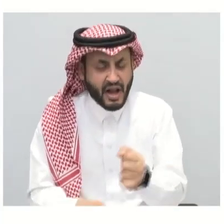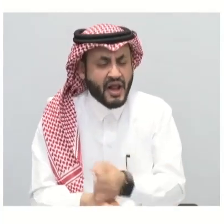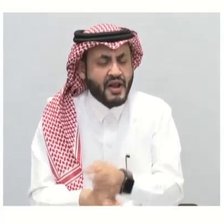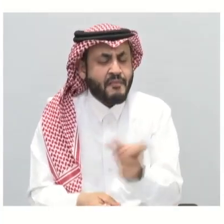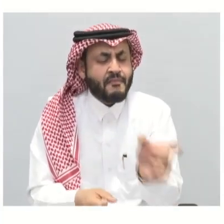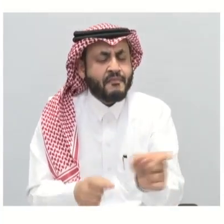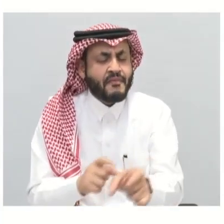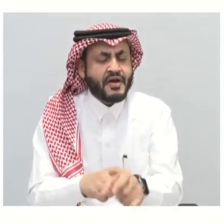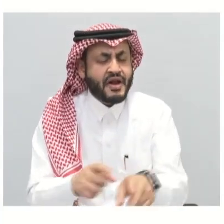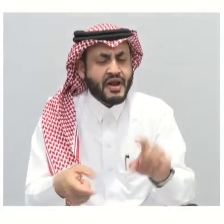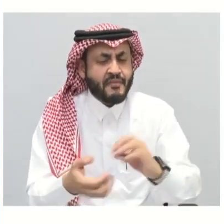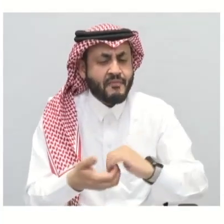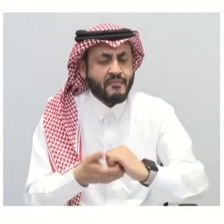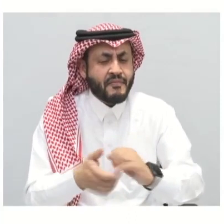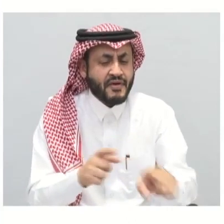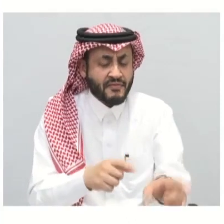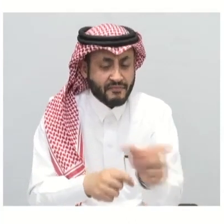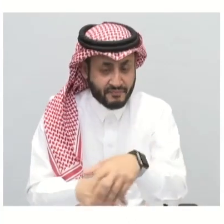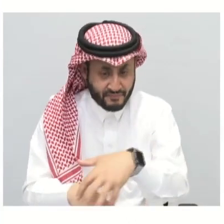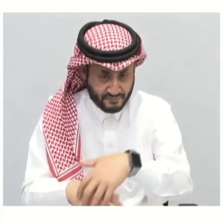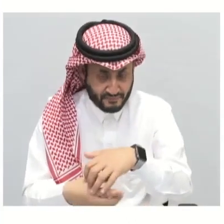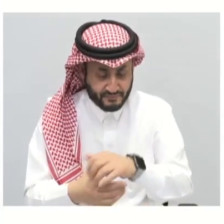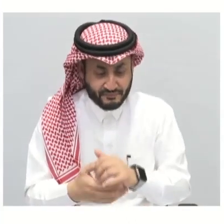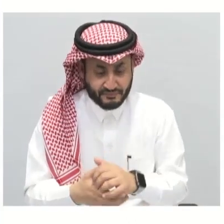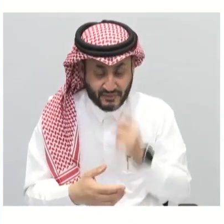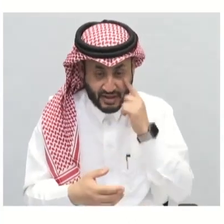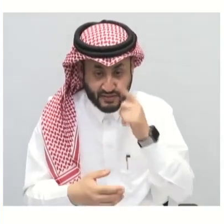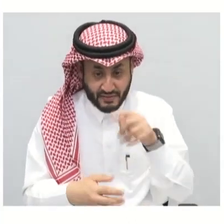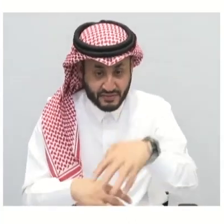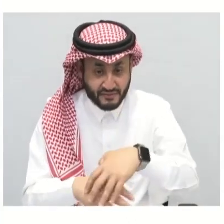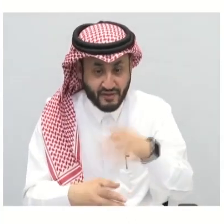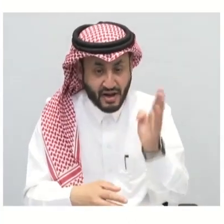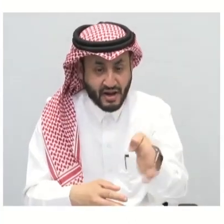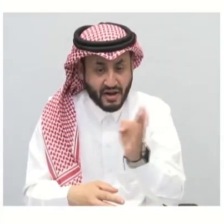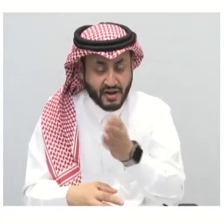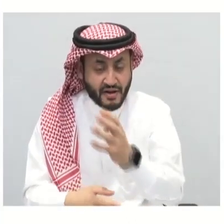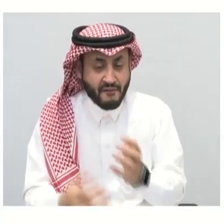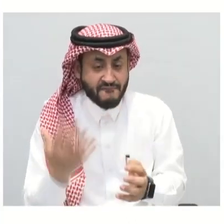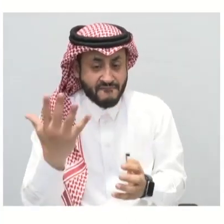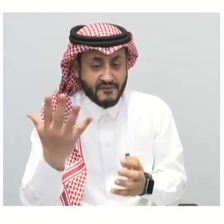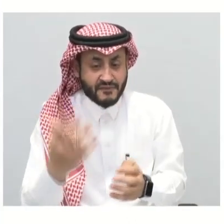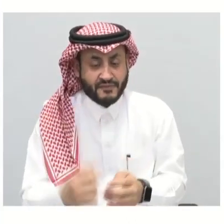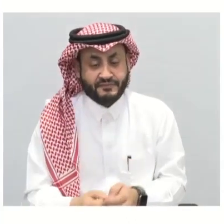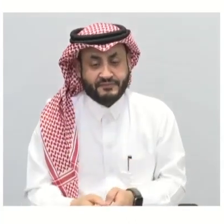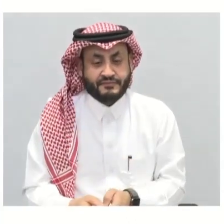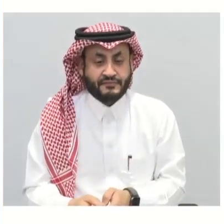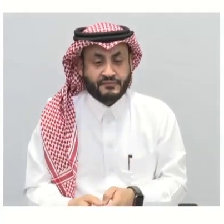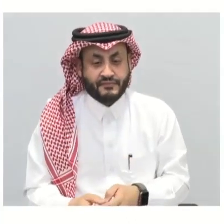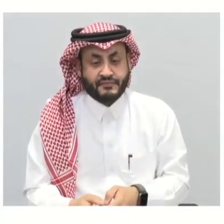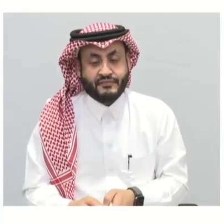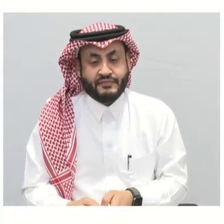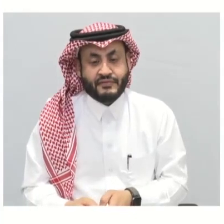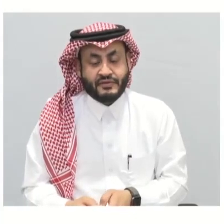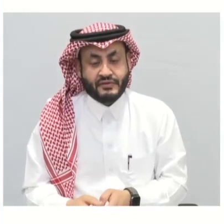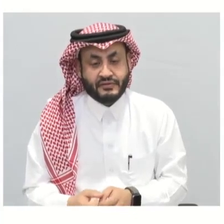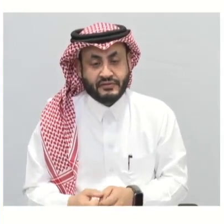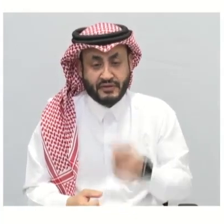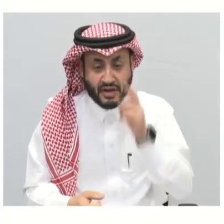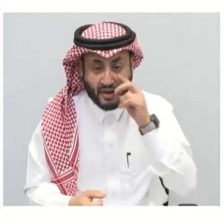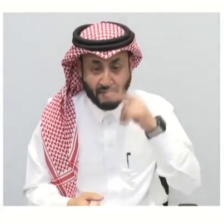based on this table. So this table is divided to 5 days. Sunday, Monday, Tuesday,